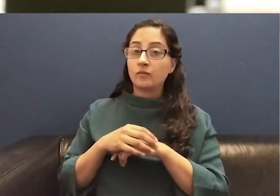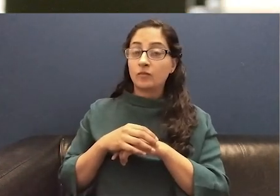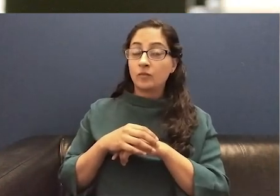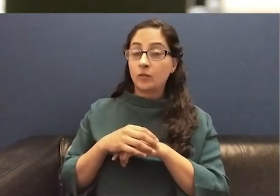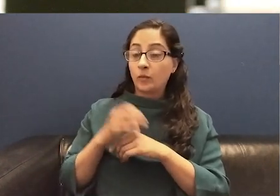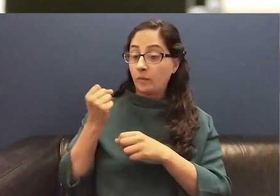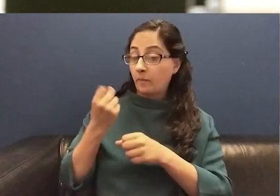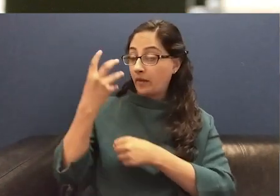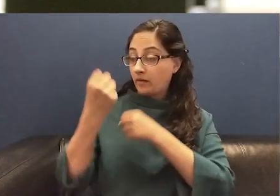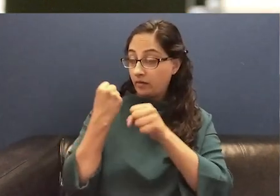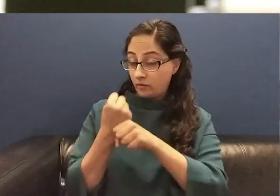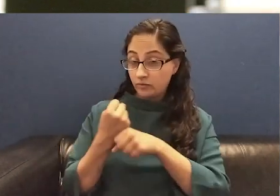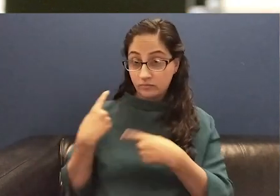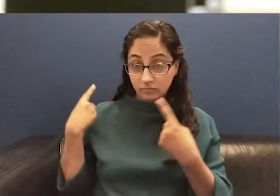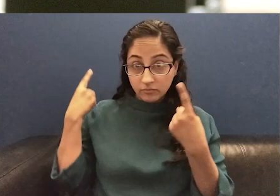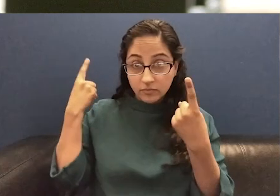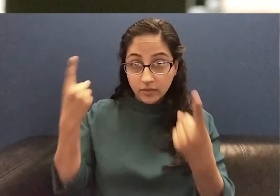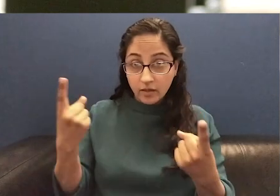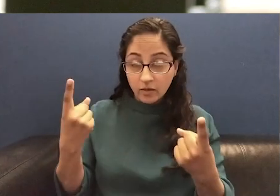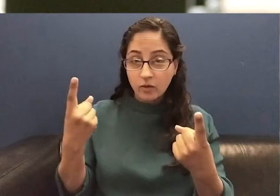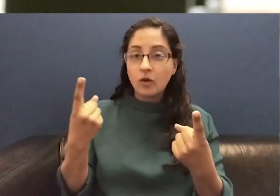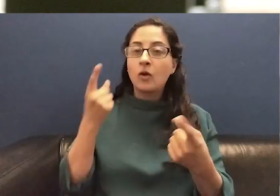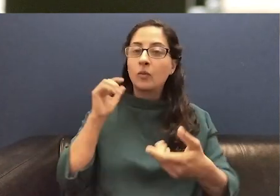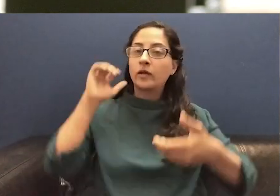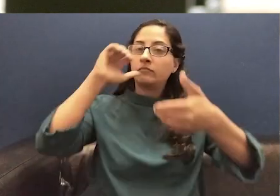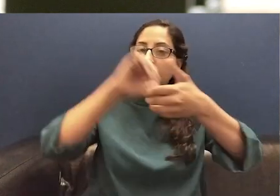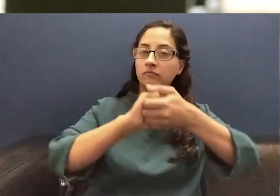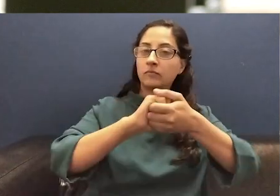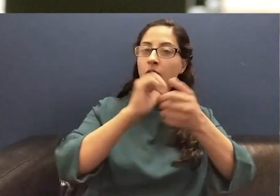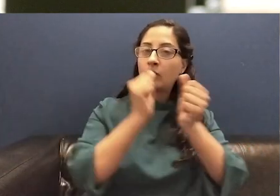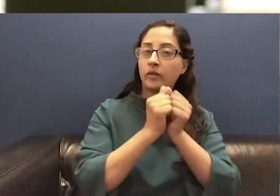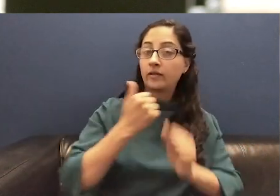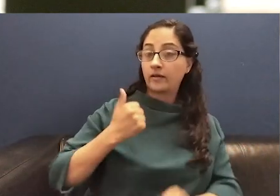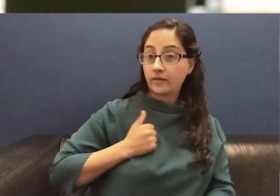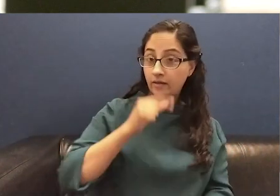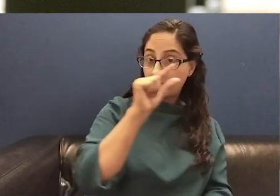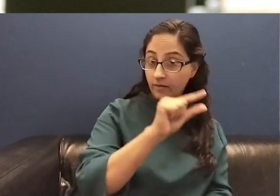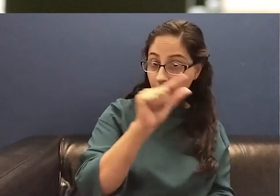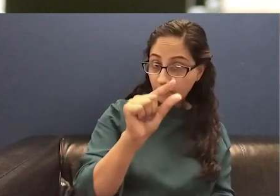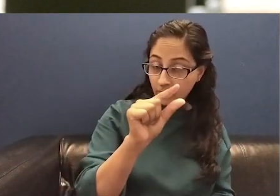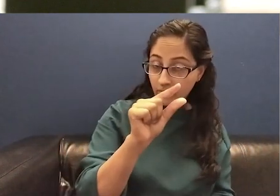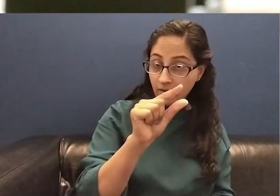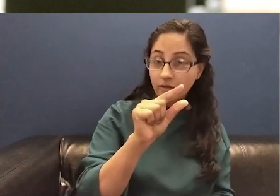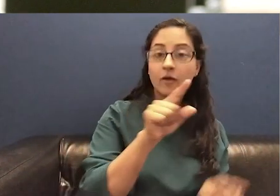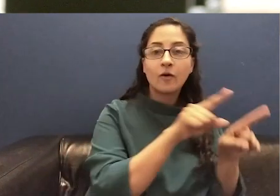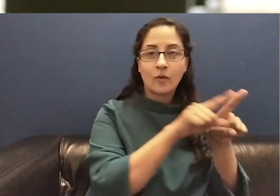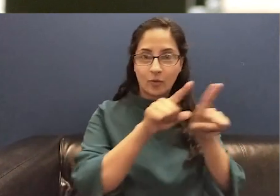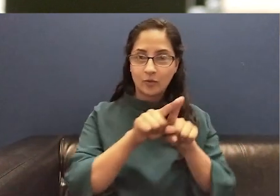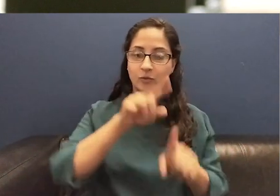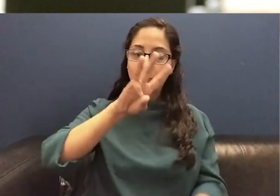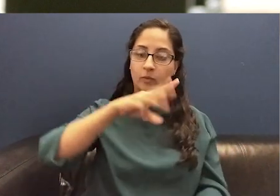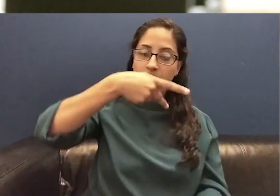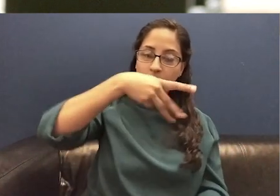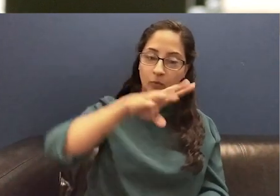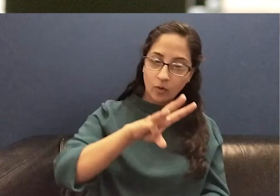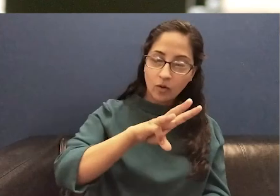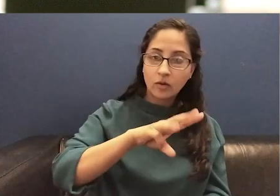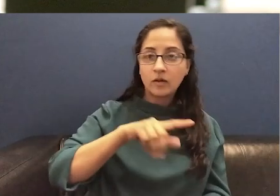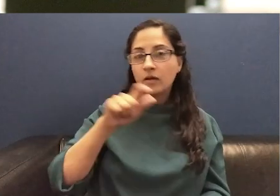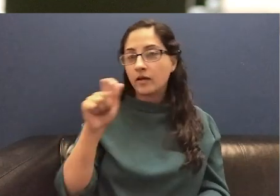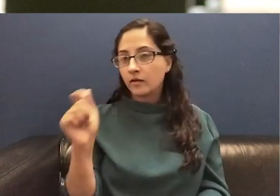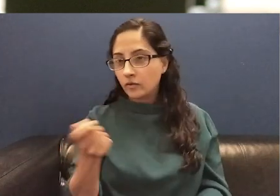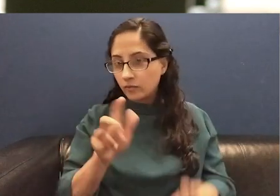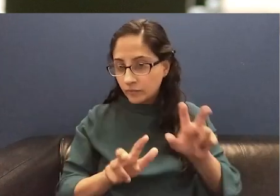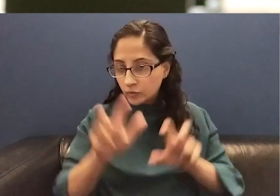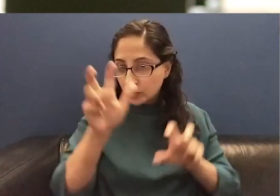support sourced from the walk and the golf tournaments across the country. We've been working in thousands of public schools to improve the quality